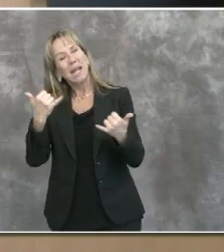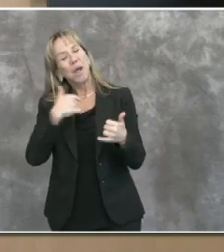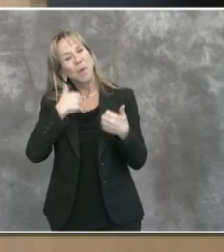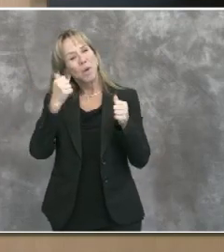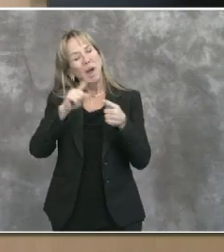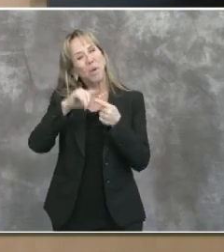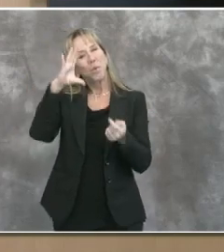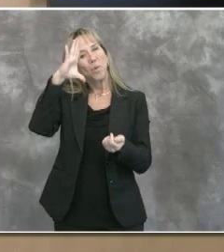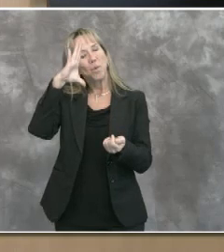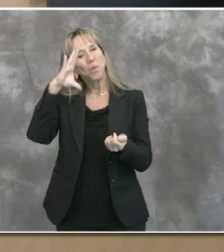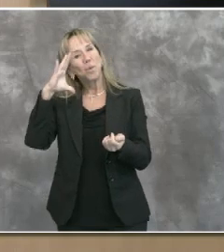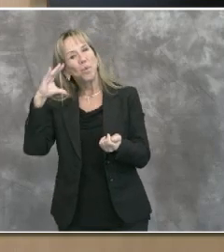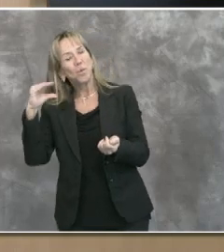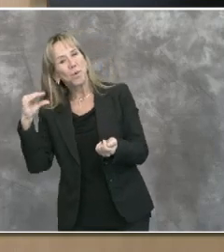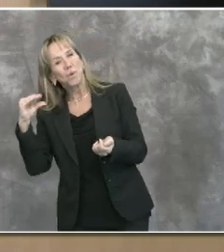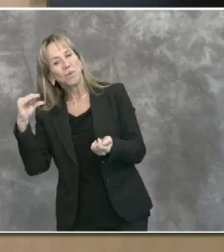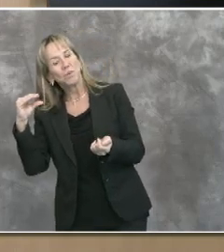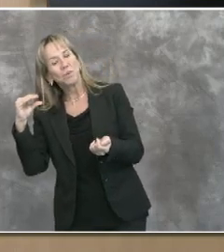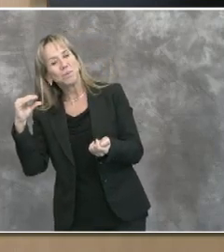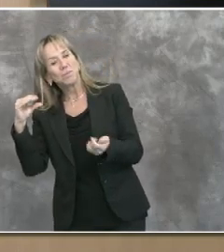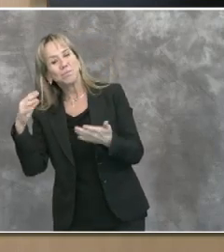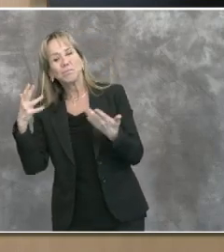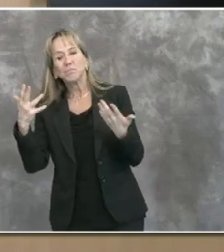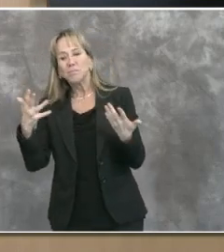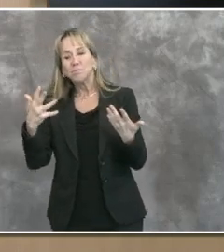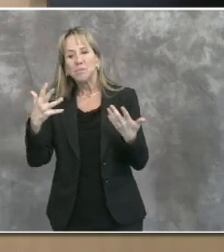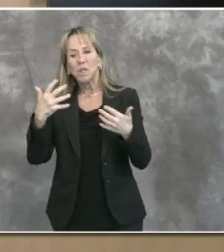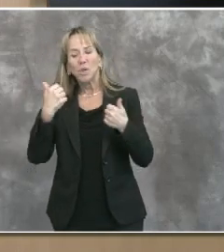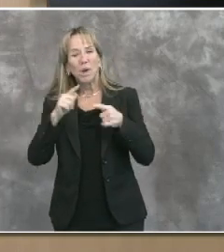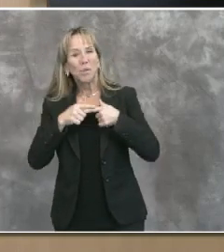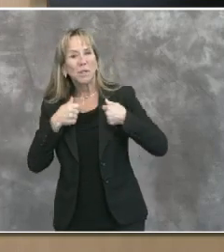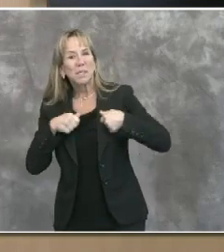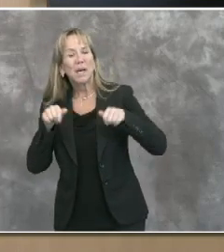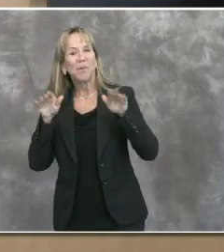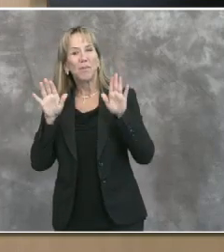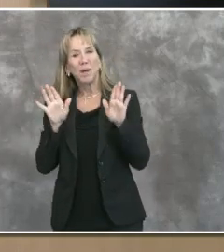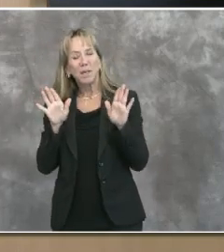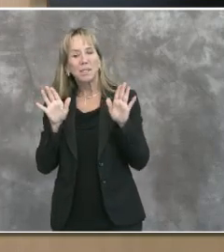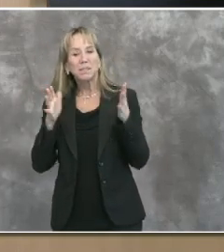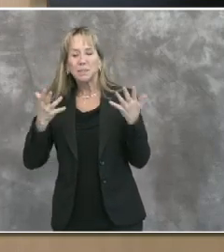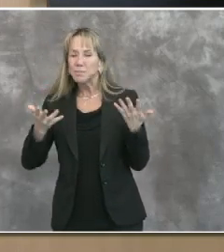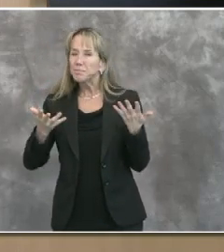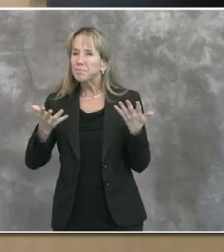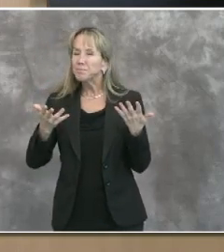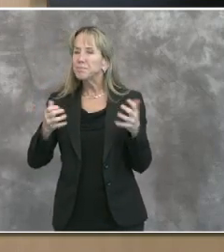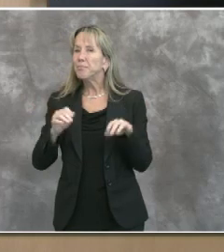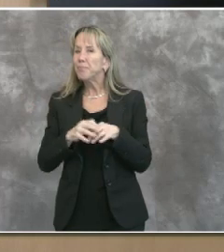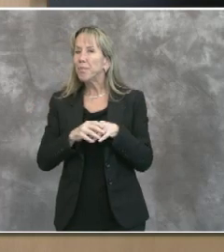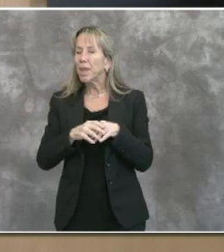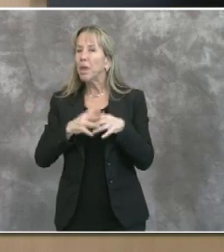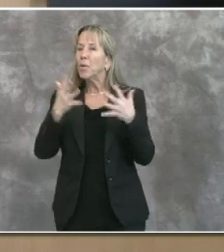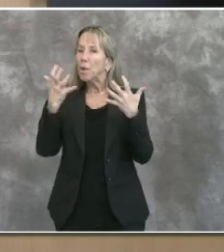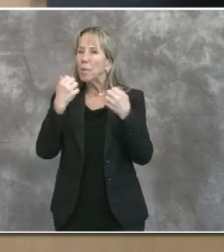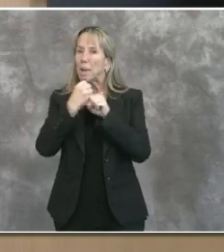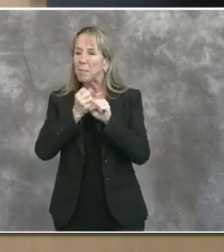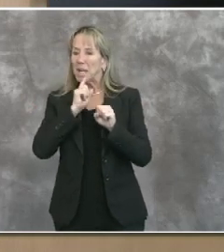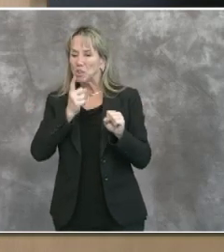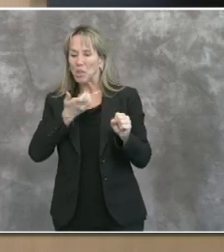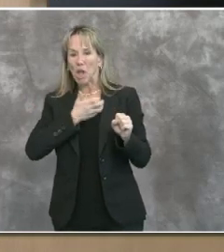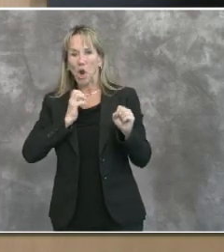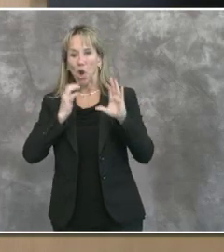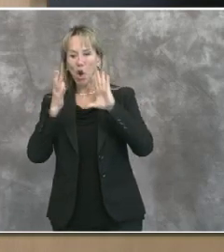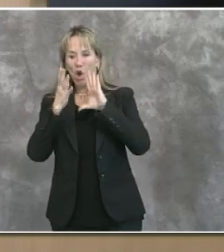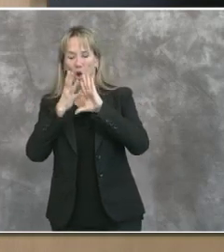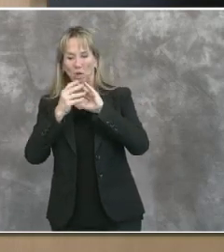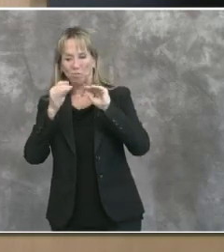down and to sacrifice the way we have, it's so that, frankly, our kids aren't going to be telling